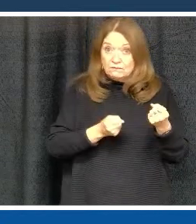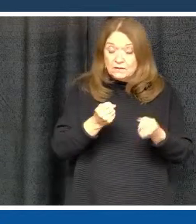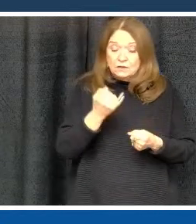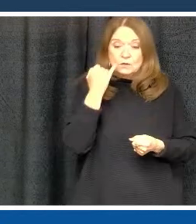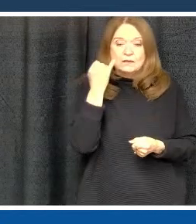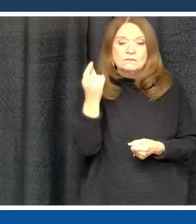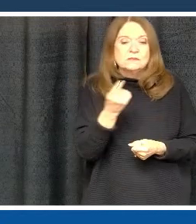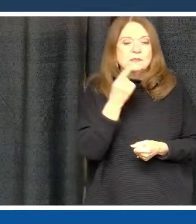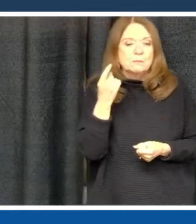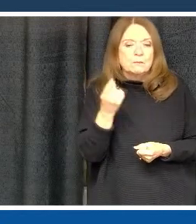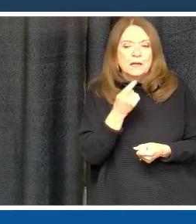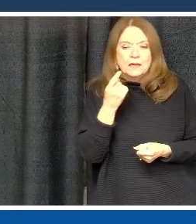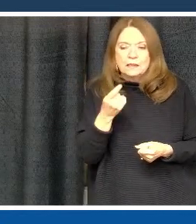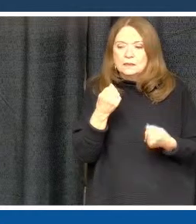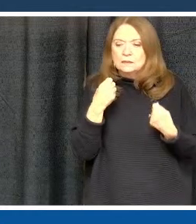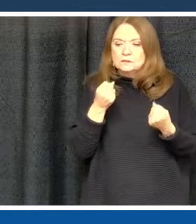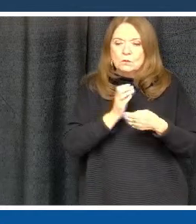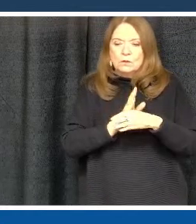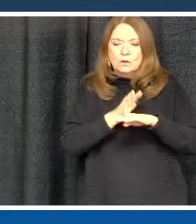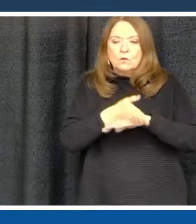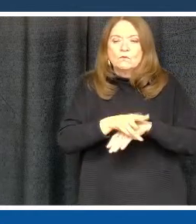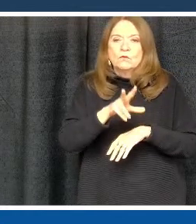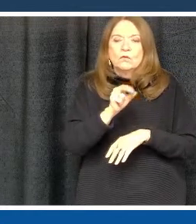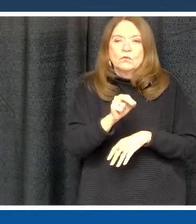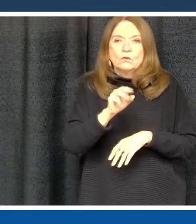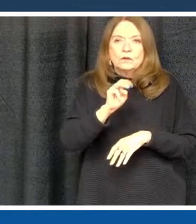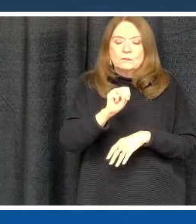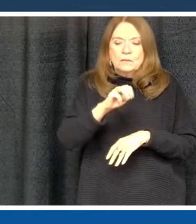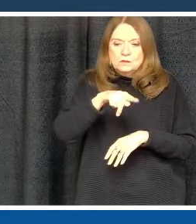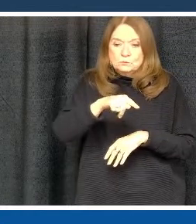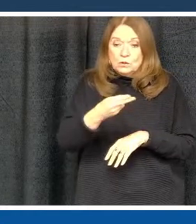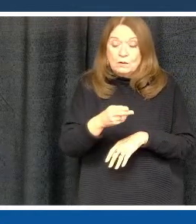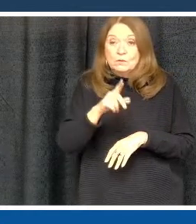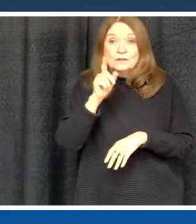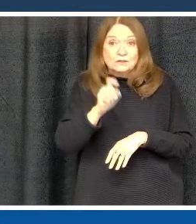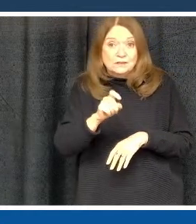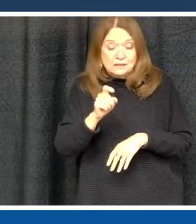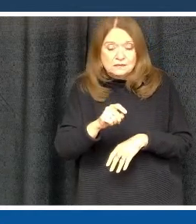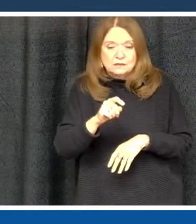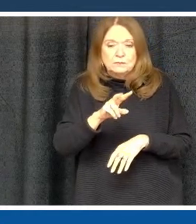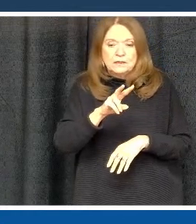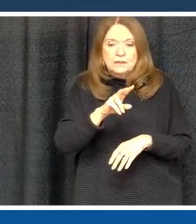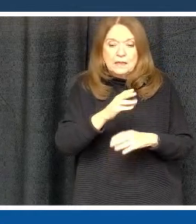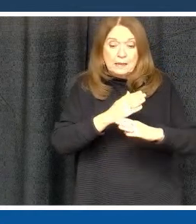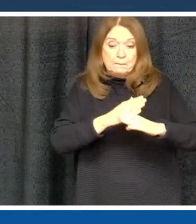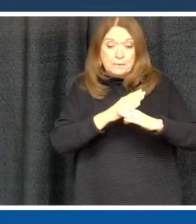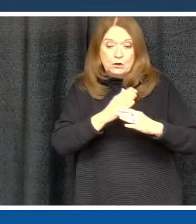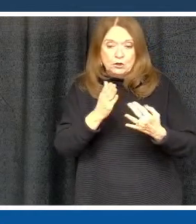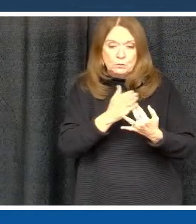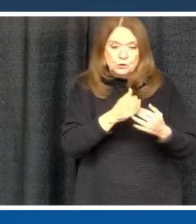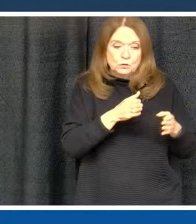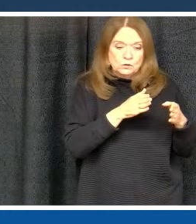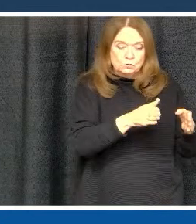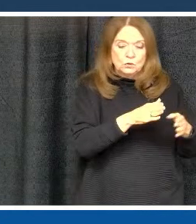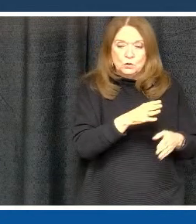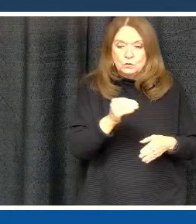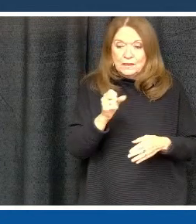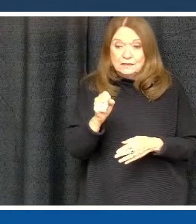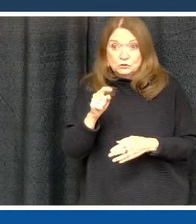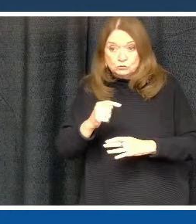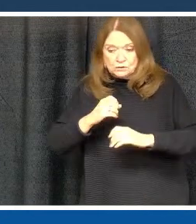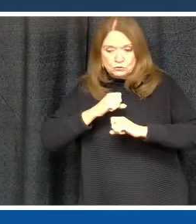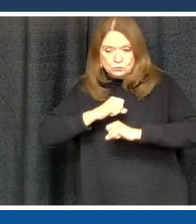someone is going over 30 miles an hour, there needs to be a barrier between the road and the street to protect the